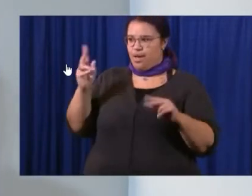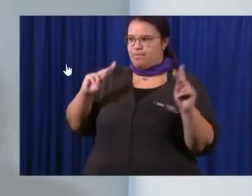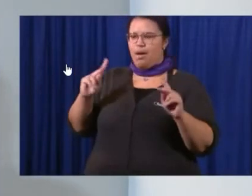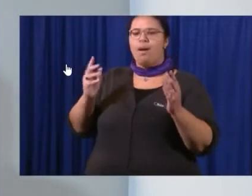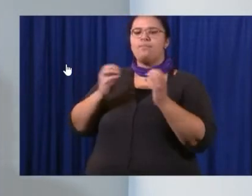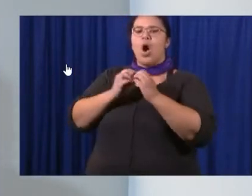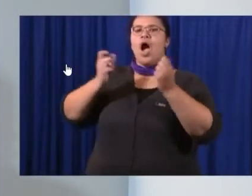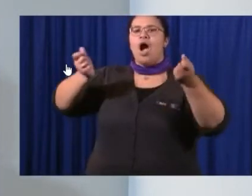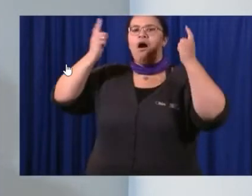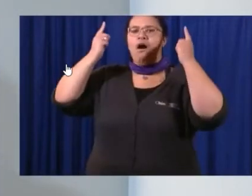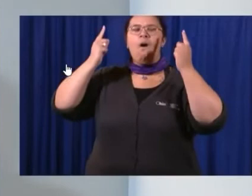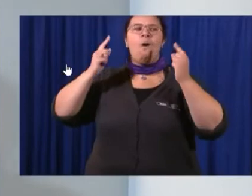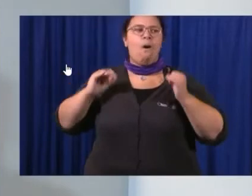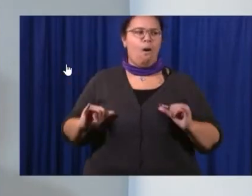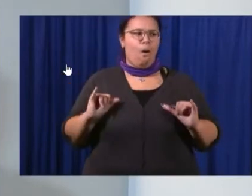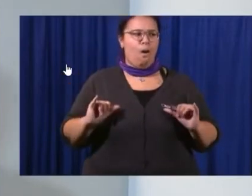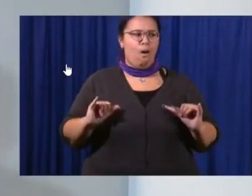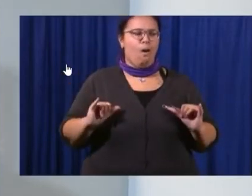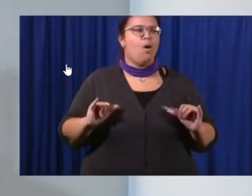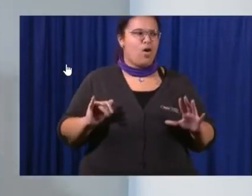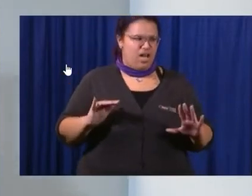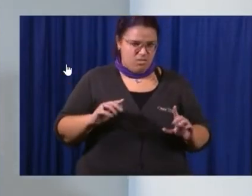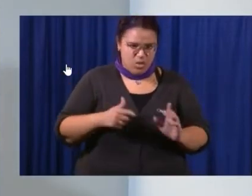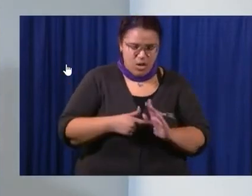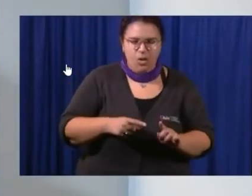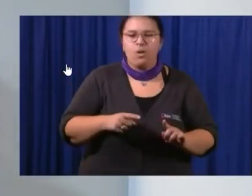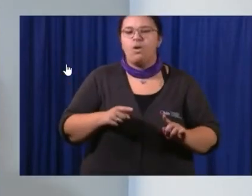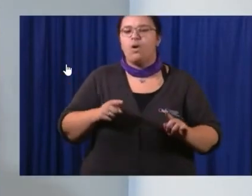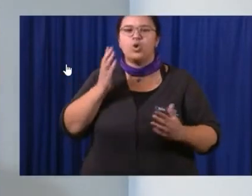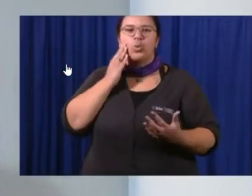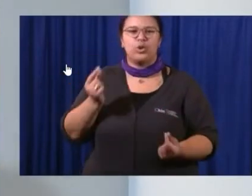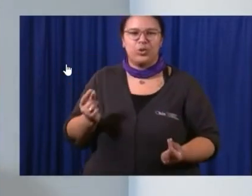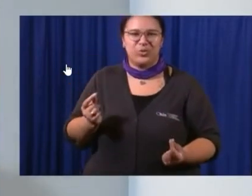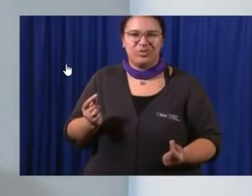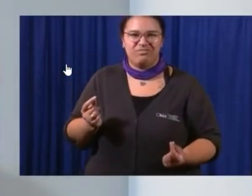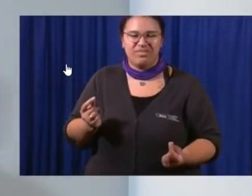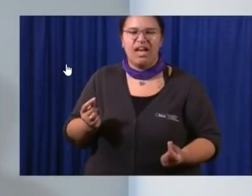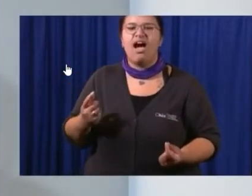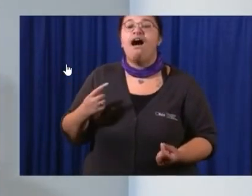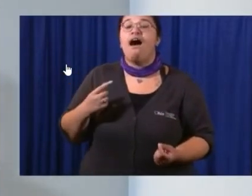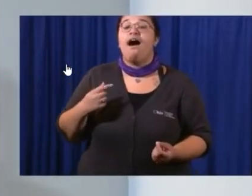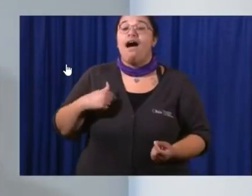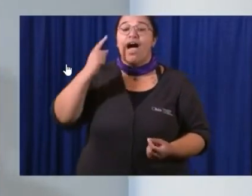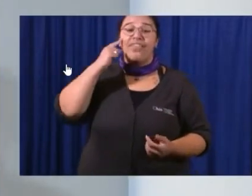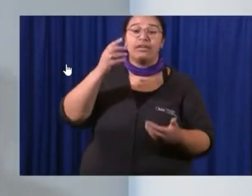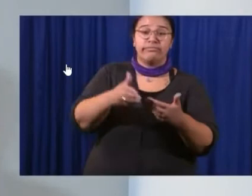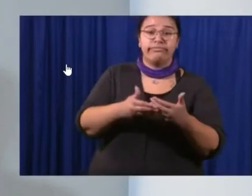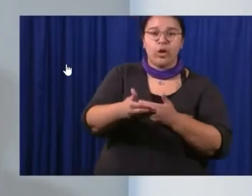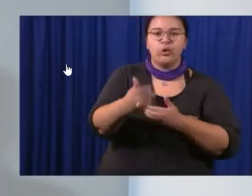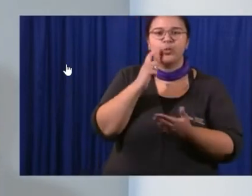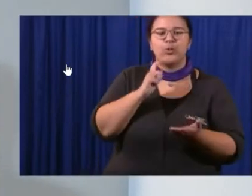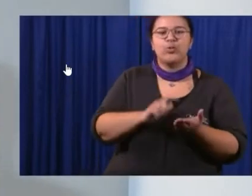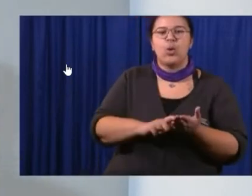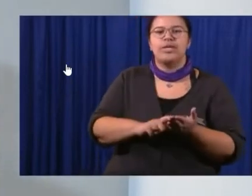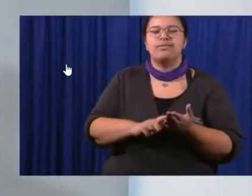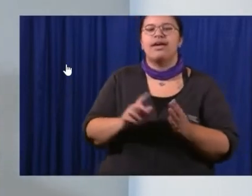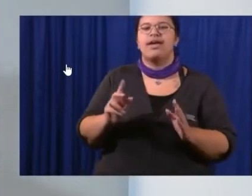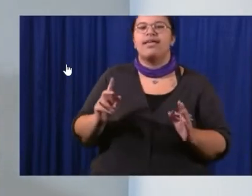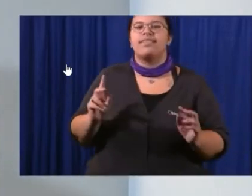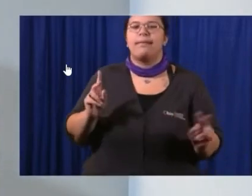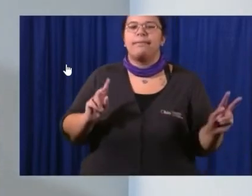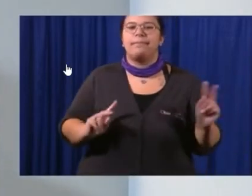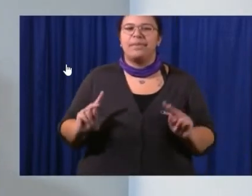see a bigger embrace from business and the public and the local communities in the manner in which this is progressing, because